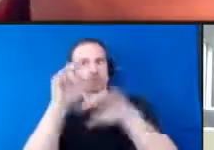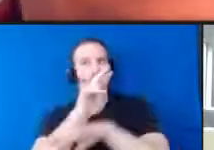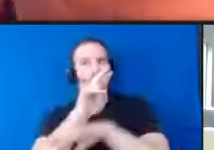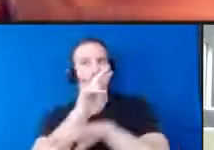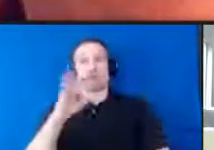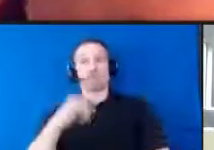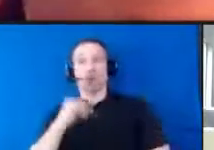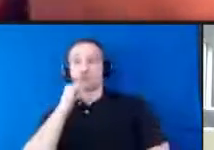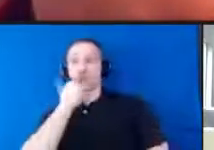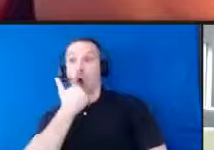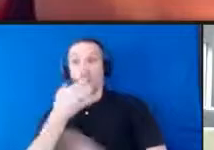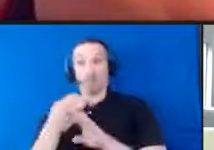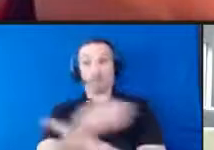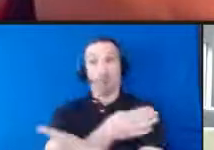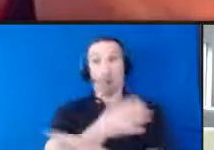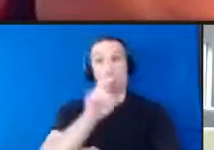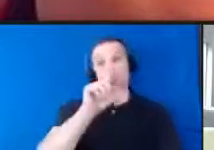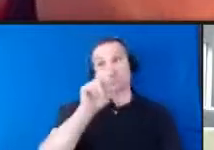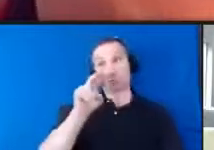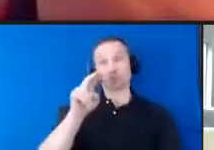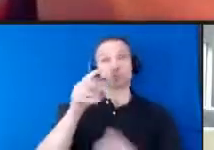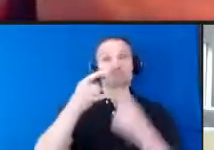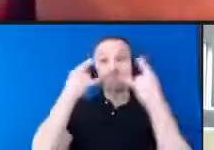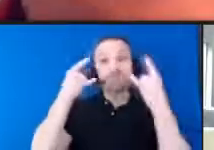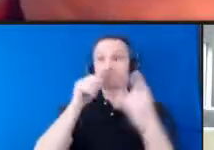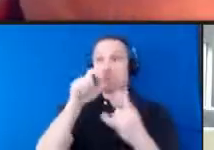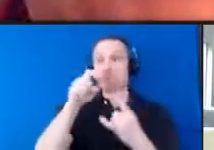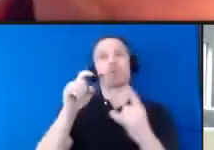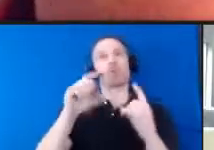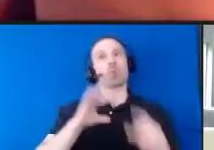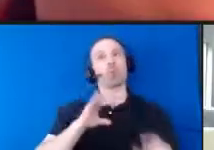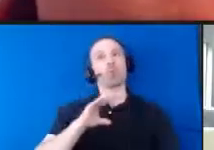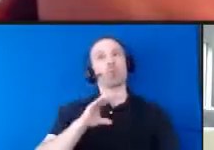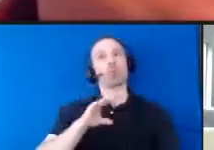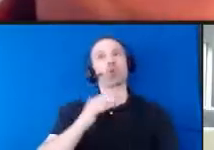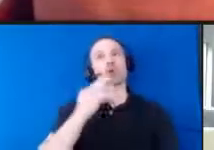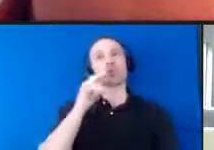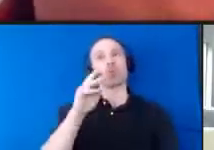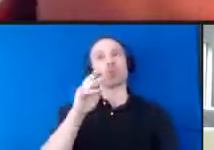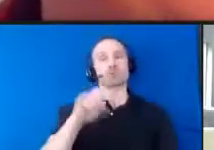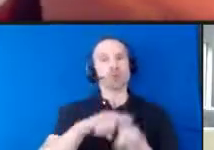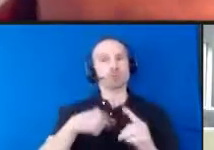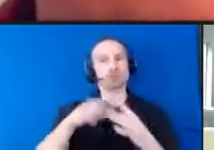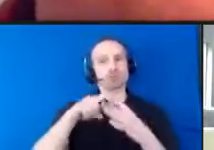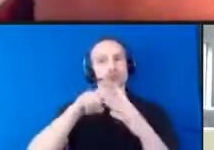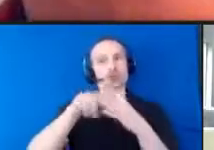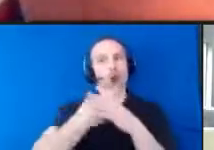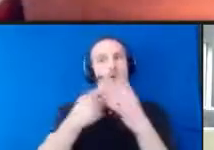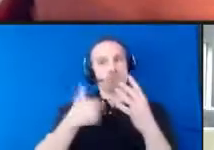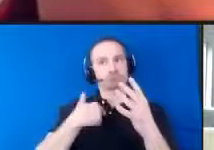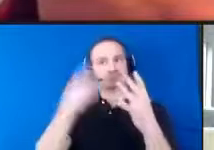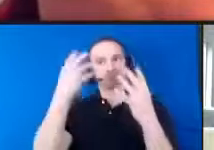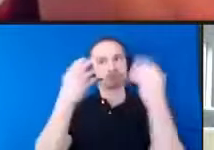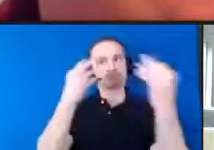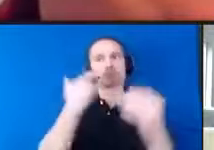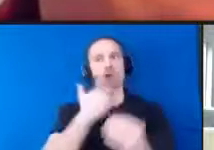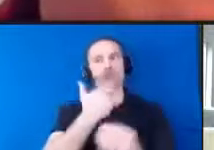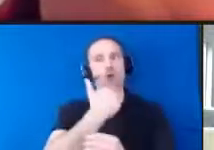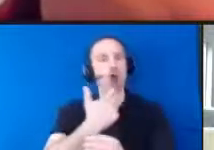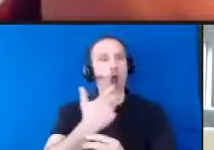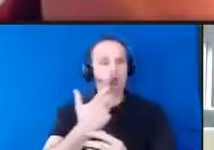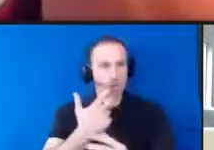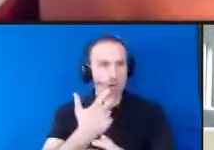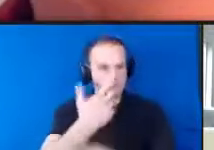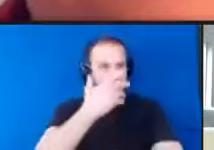wonderful. I've started to go out to some restaurants, the places where they're being careful, putting the tables apart. I do want to live my